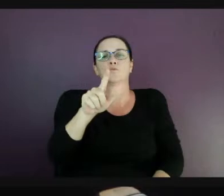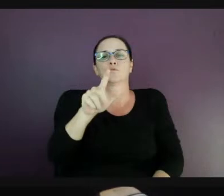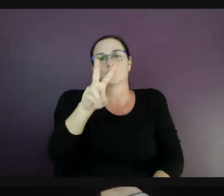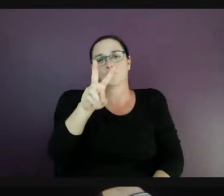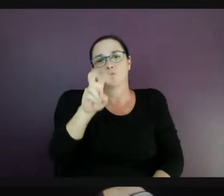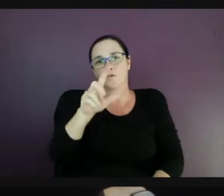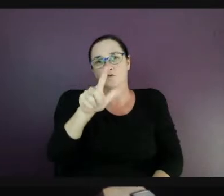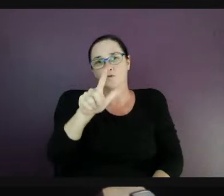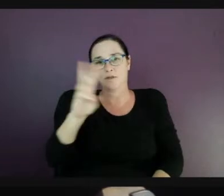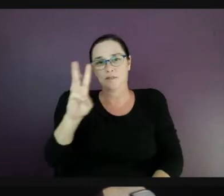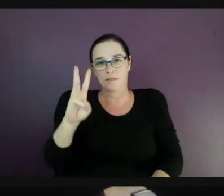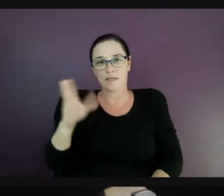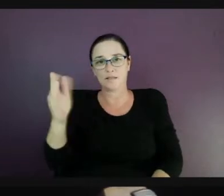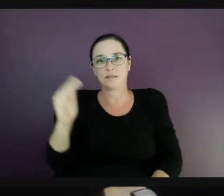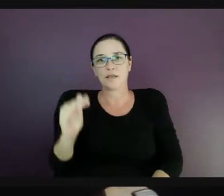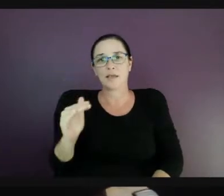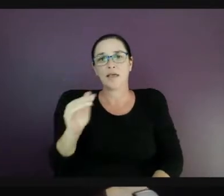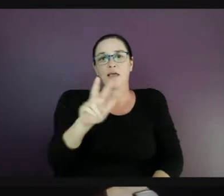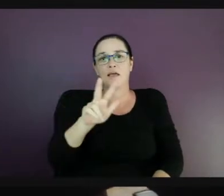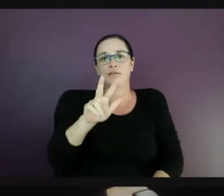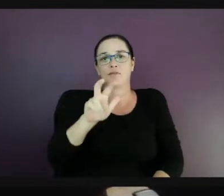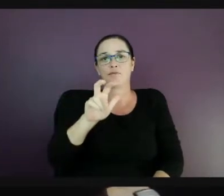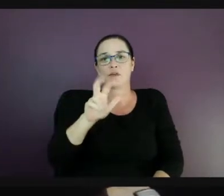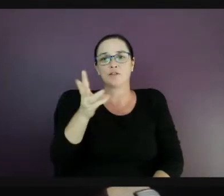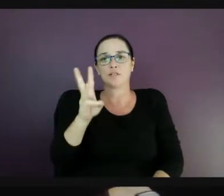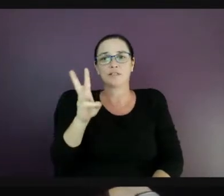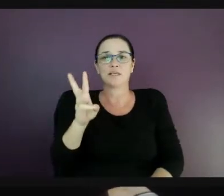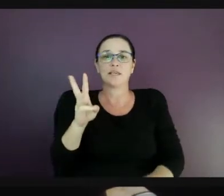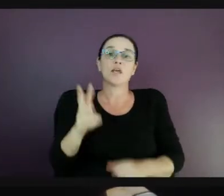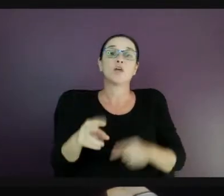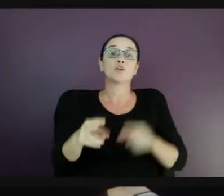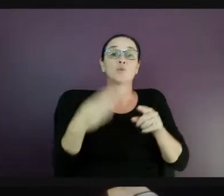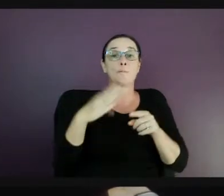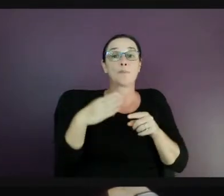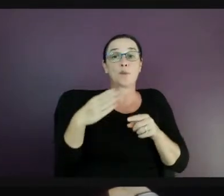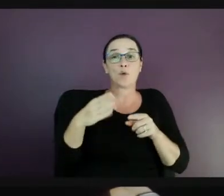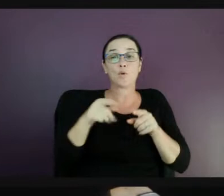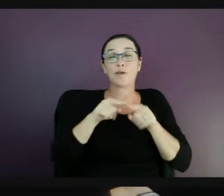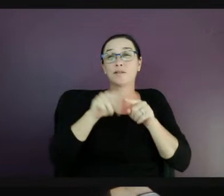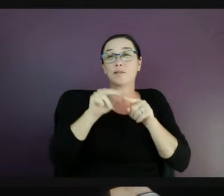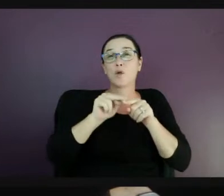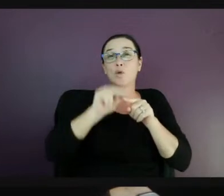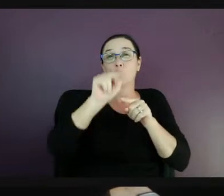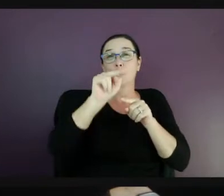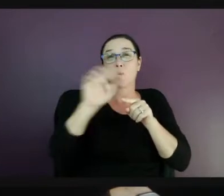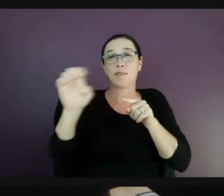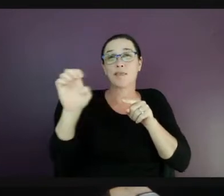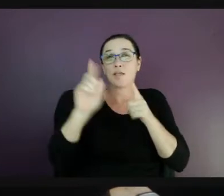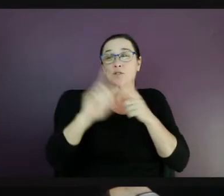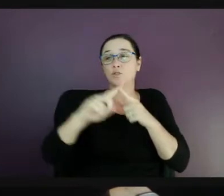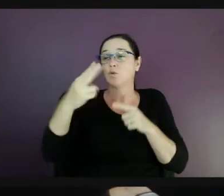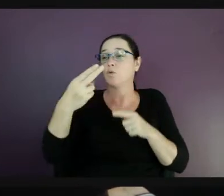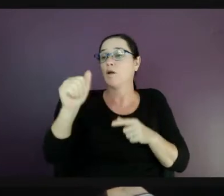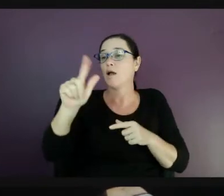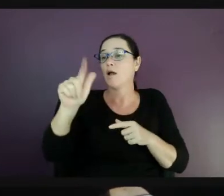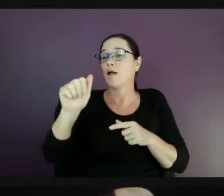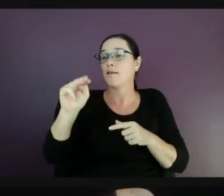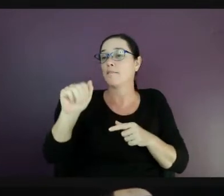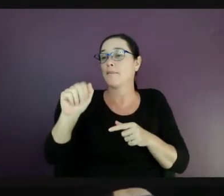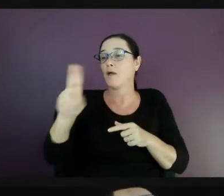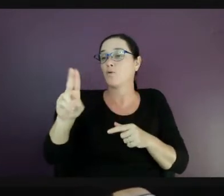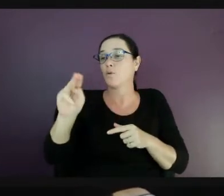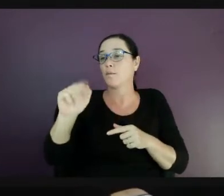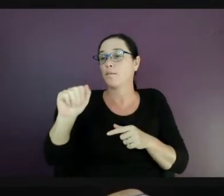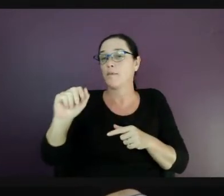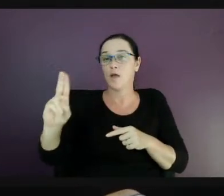The blue one is the one that points north towards Hale Mauna and north-northeast, and the green one is the one that points east towards this area of